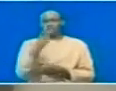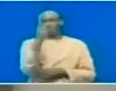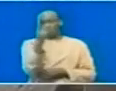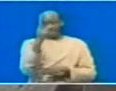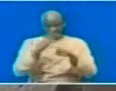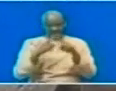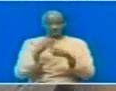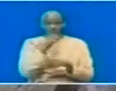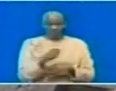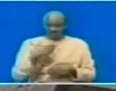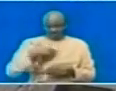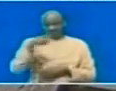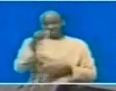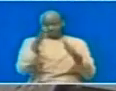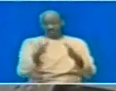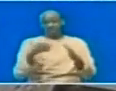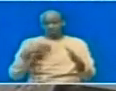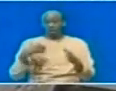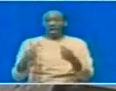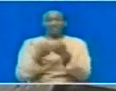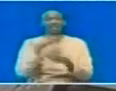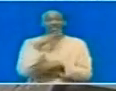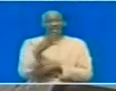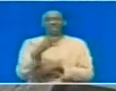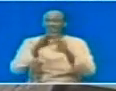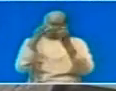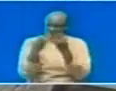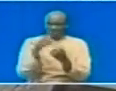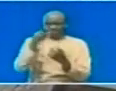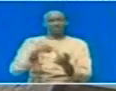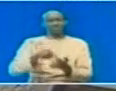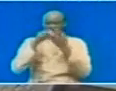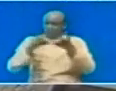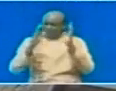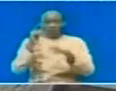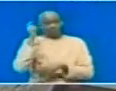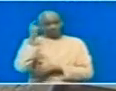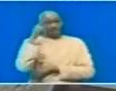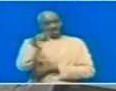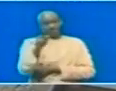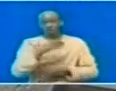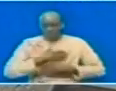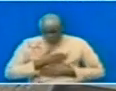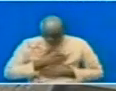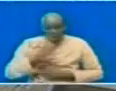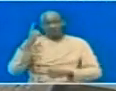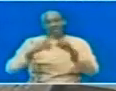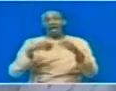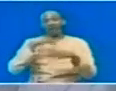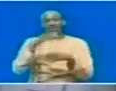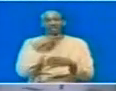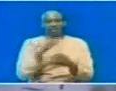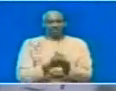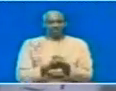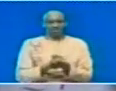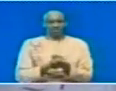21-year-old Rajan was among the casualties of the vicious attack. His family had a special way of remembering and honoring him a year after his demise. I